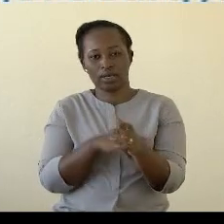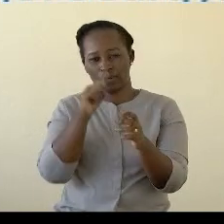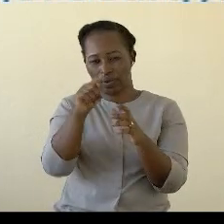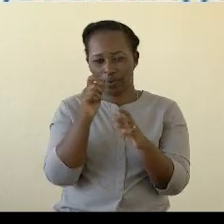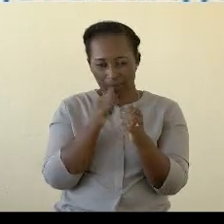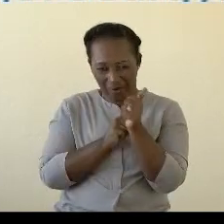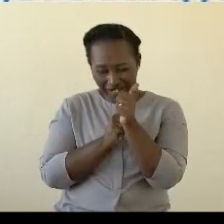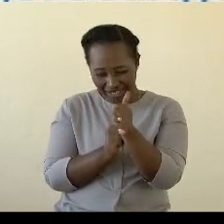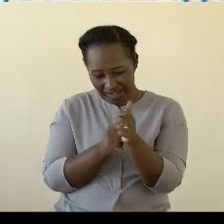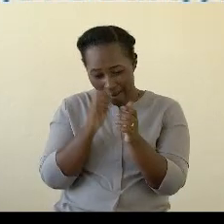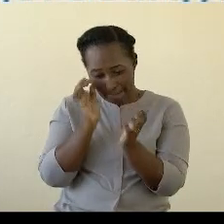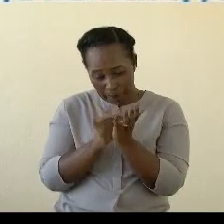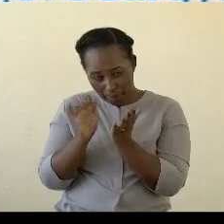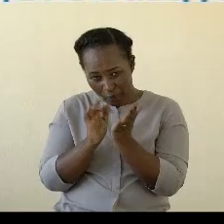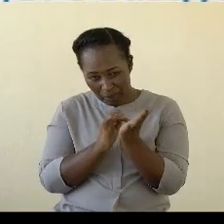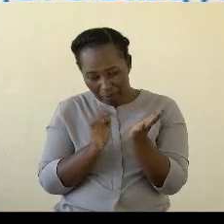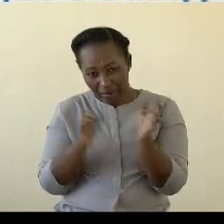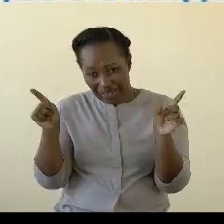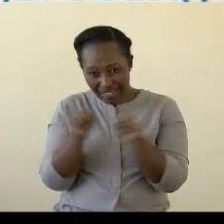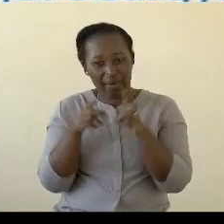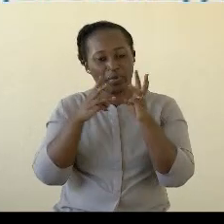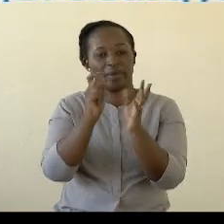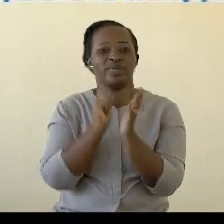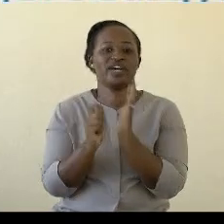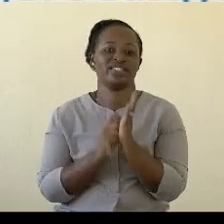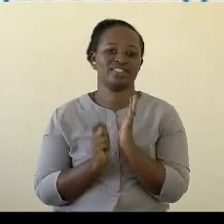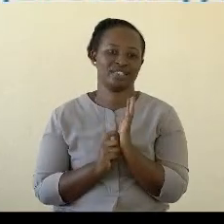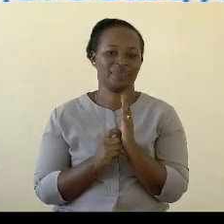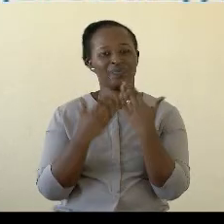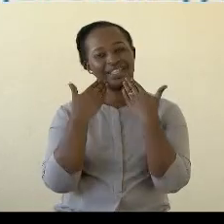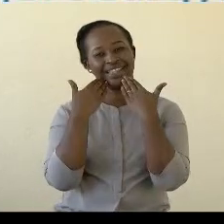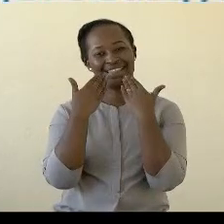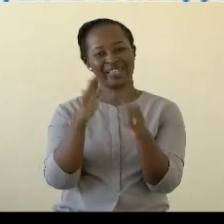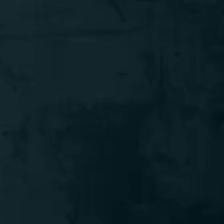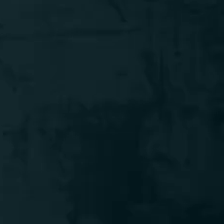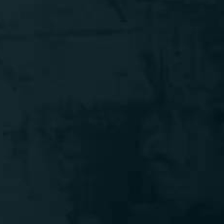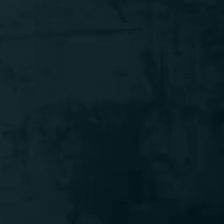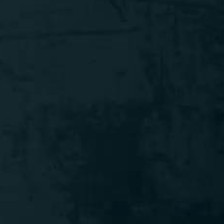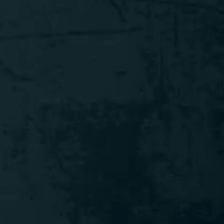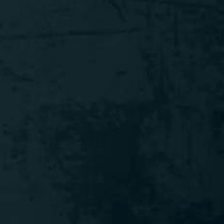exactly, and that's it. Thank you so much.